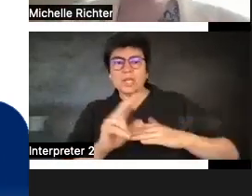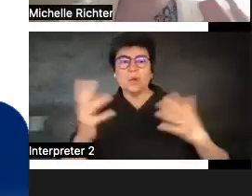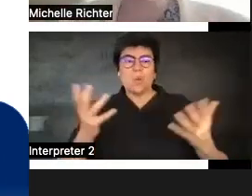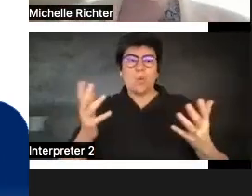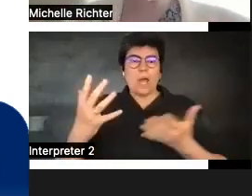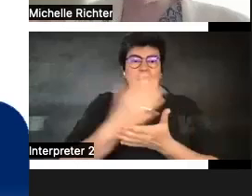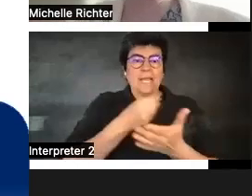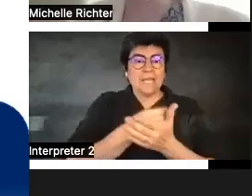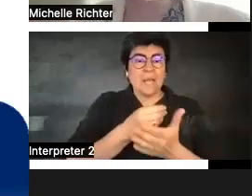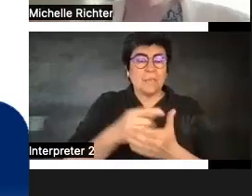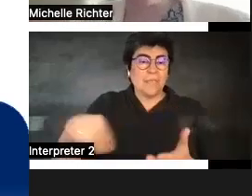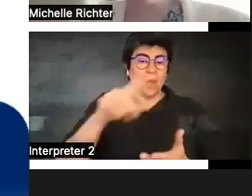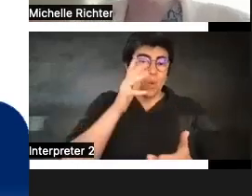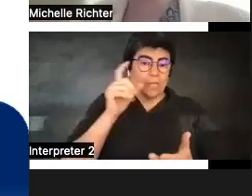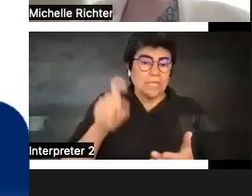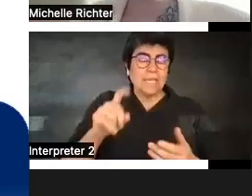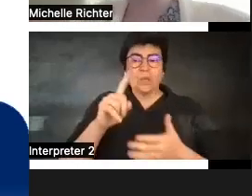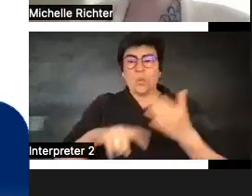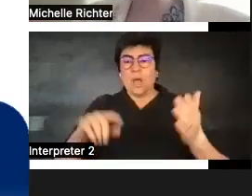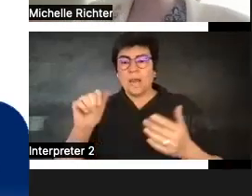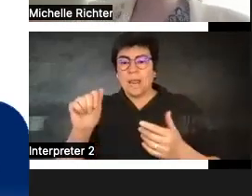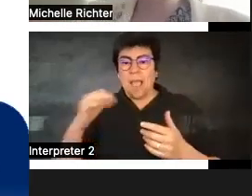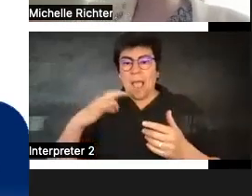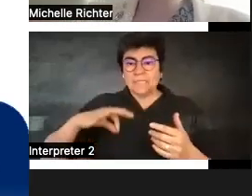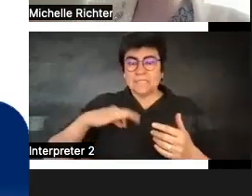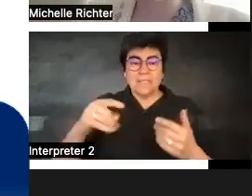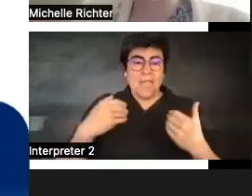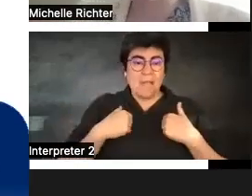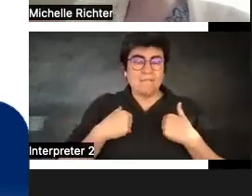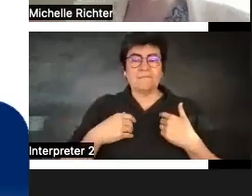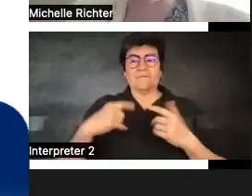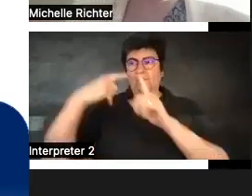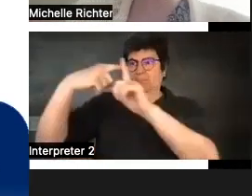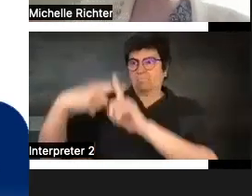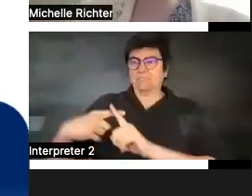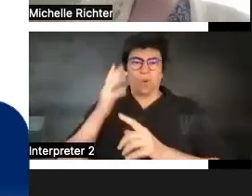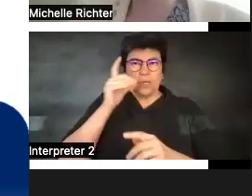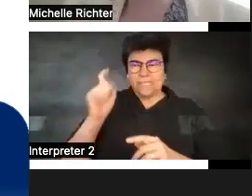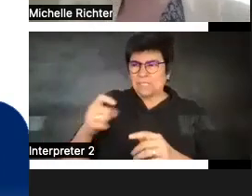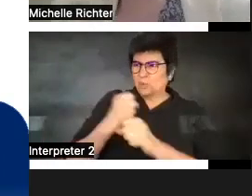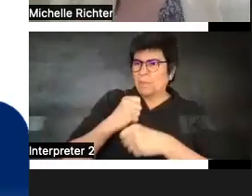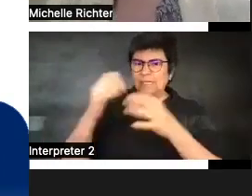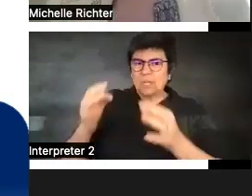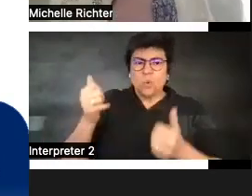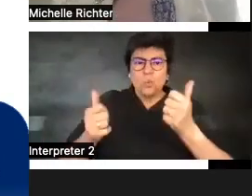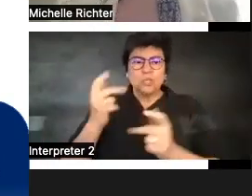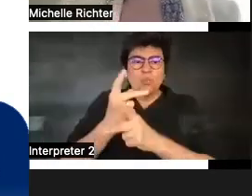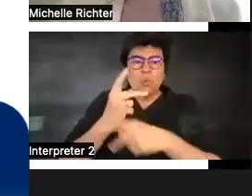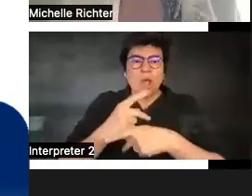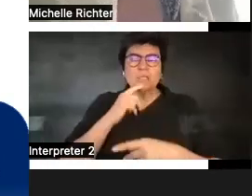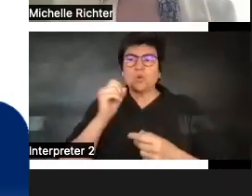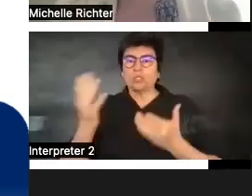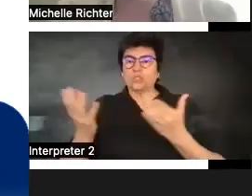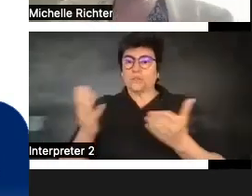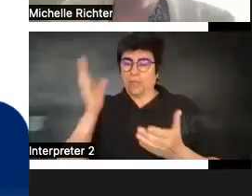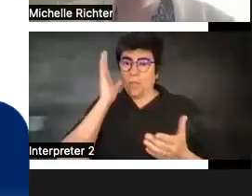income they will need, what assets they have. They need to make decisions about which products or services they're going